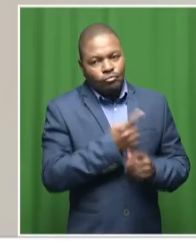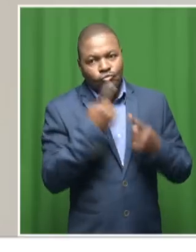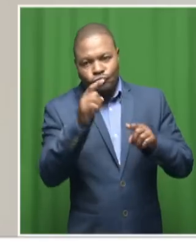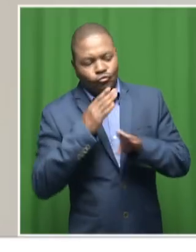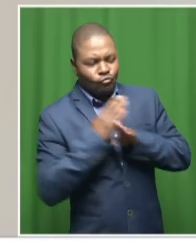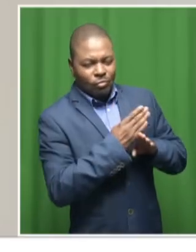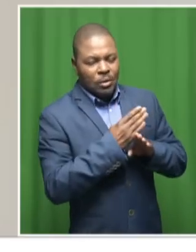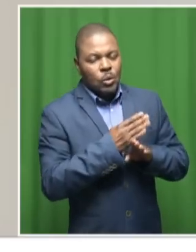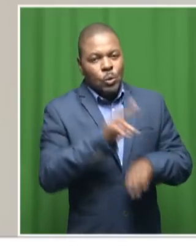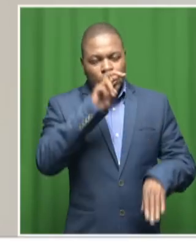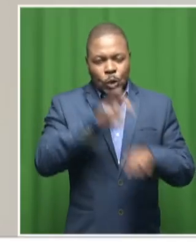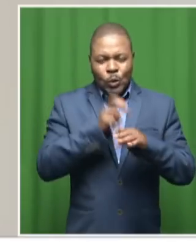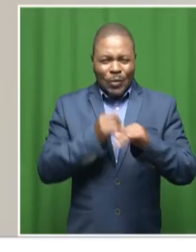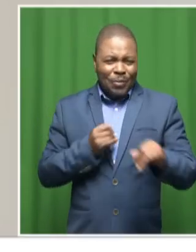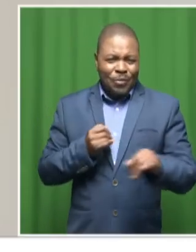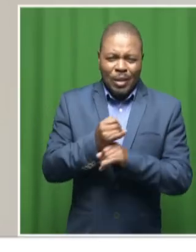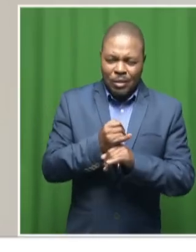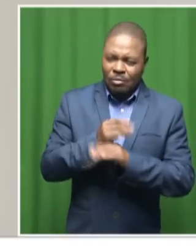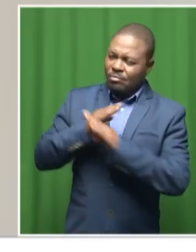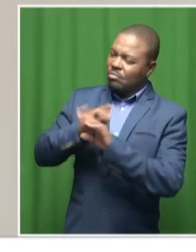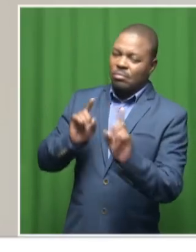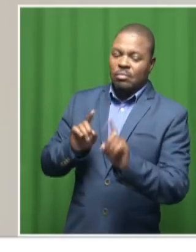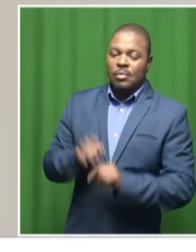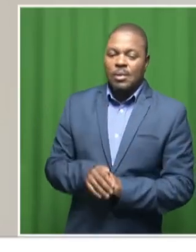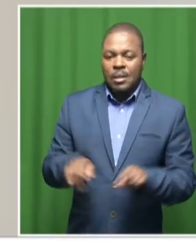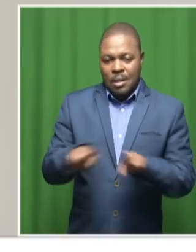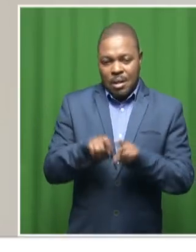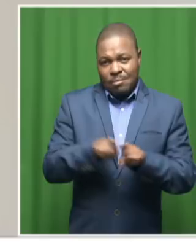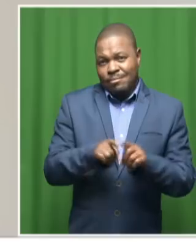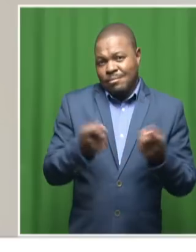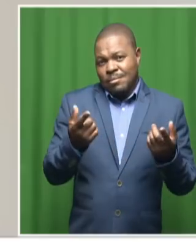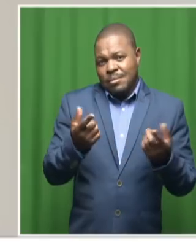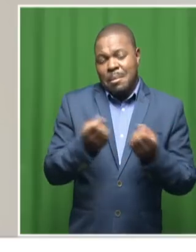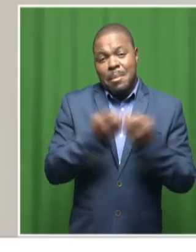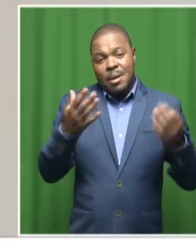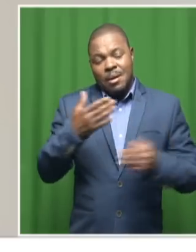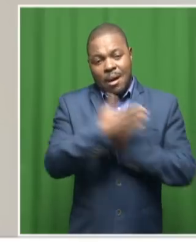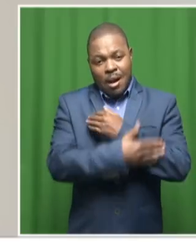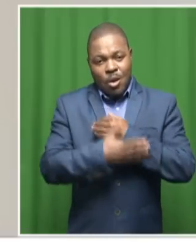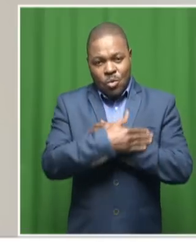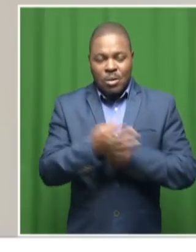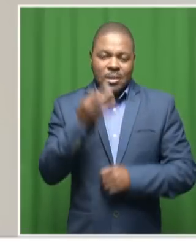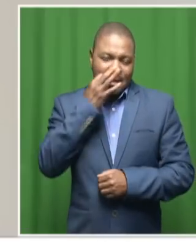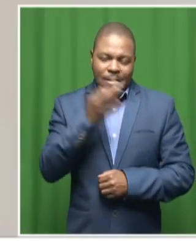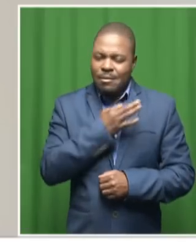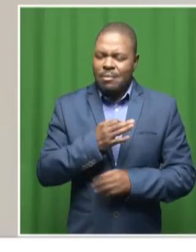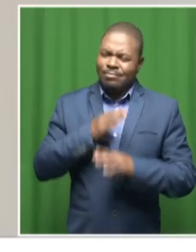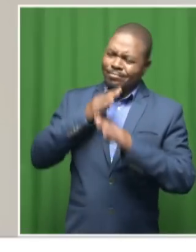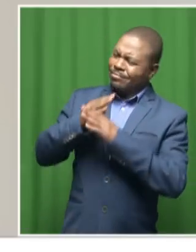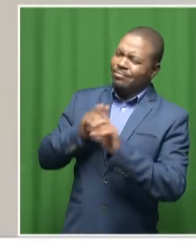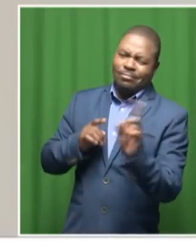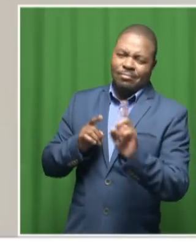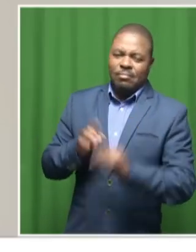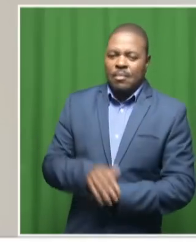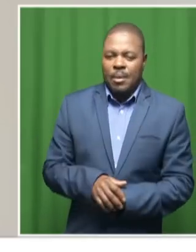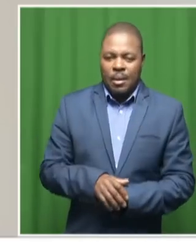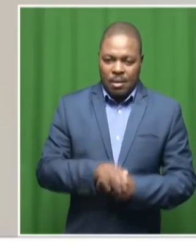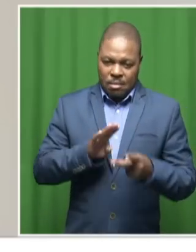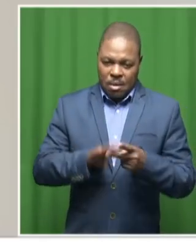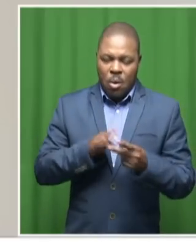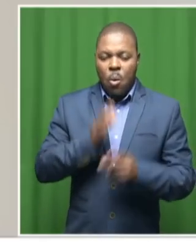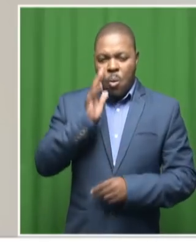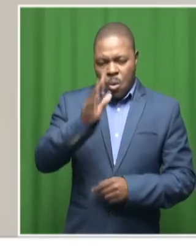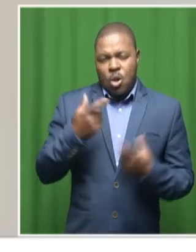overreacting. We are not the only country. There are many countries who are saying this is not the route to go. And we will,